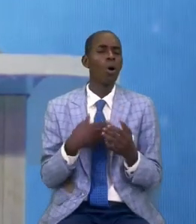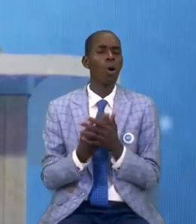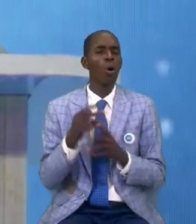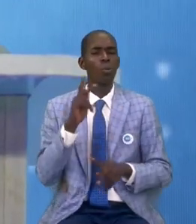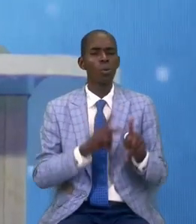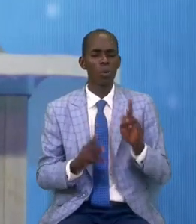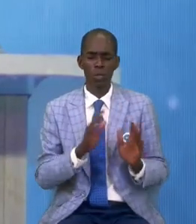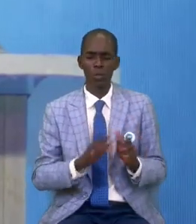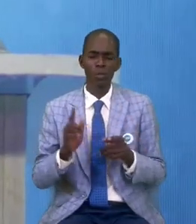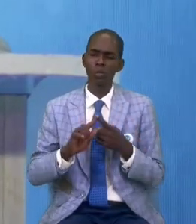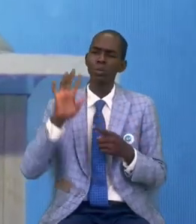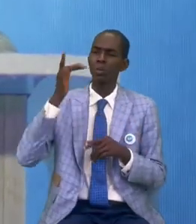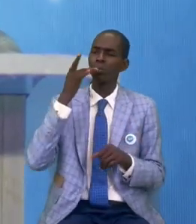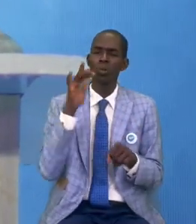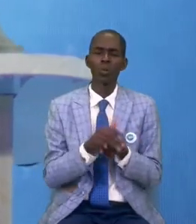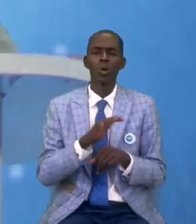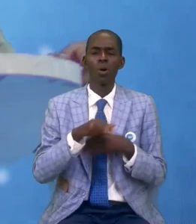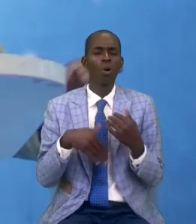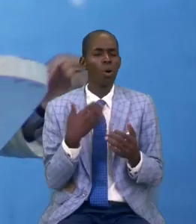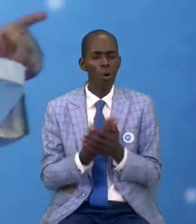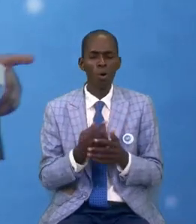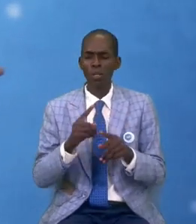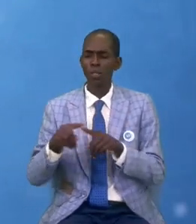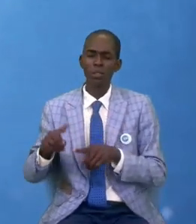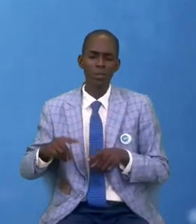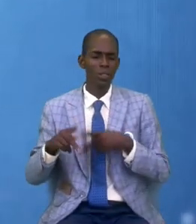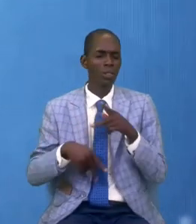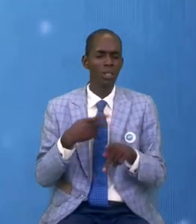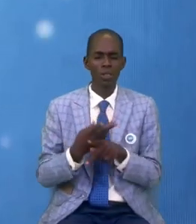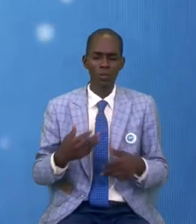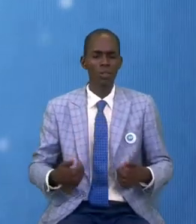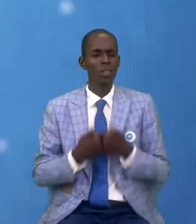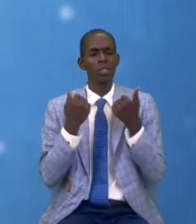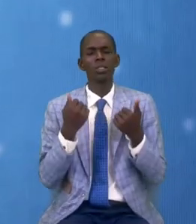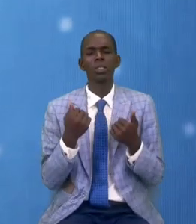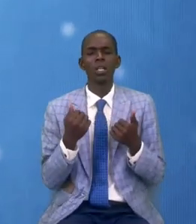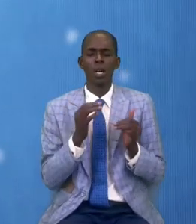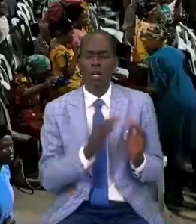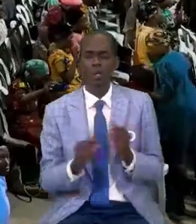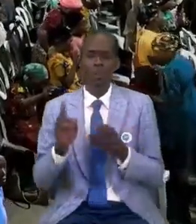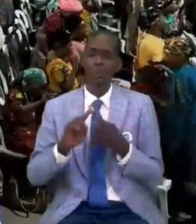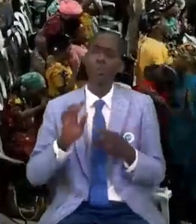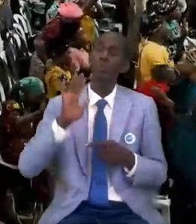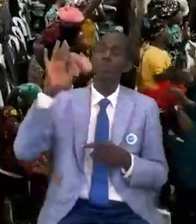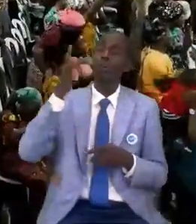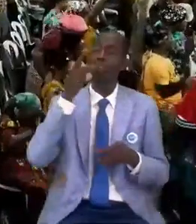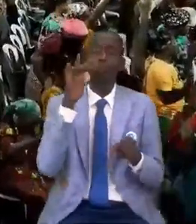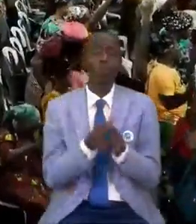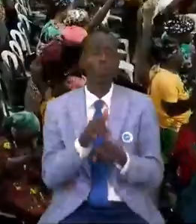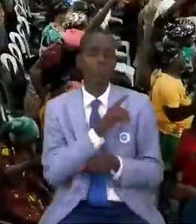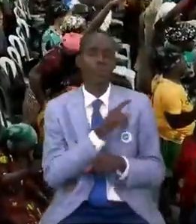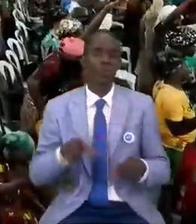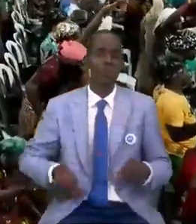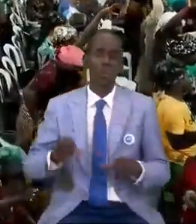woes according to your promise, Lord, I pray, fulfill in every life now. Let